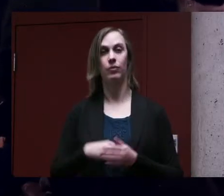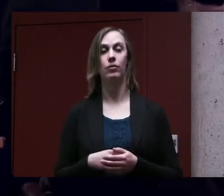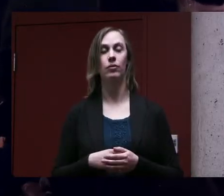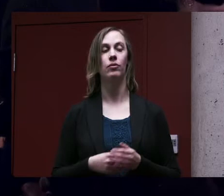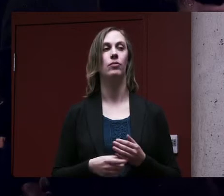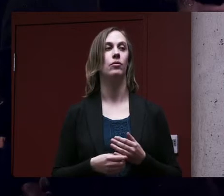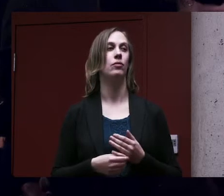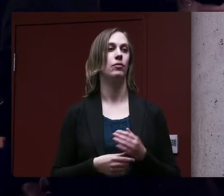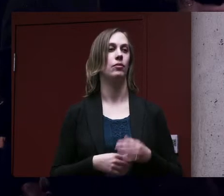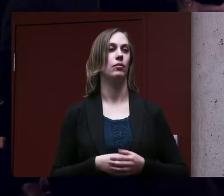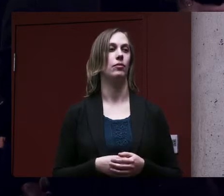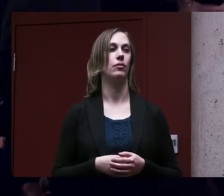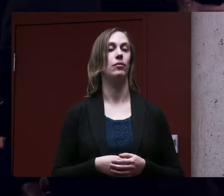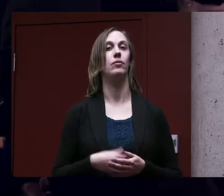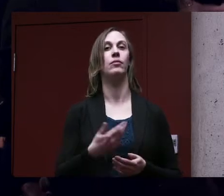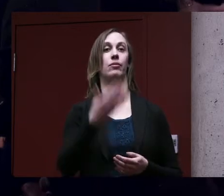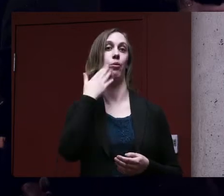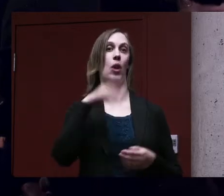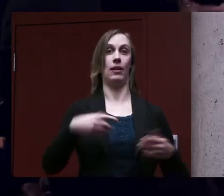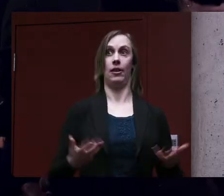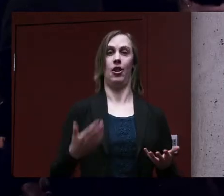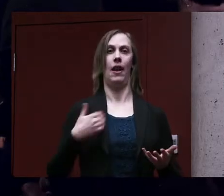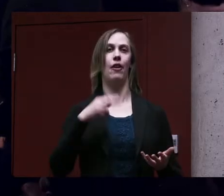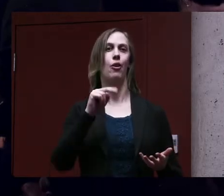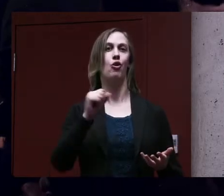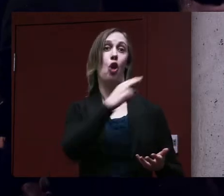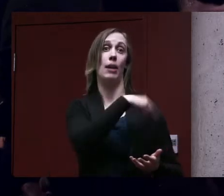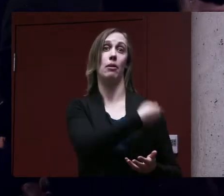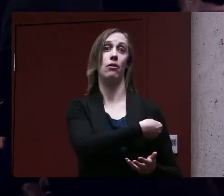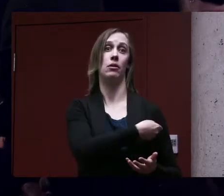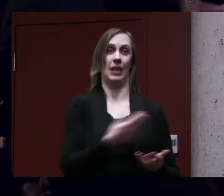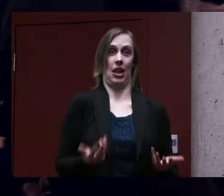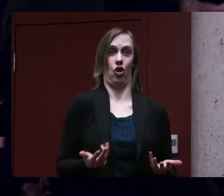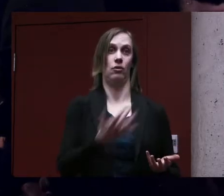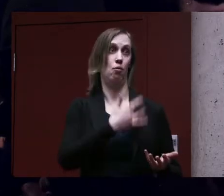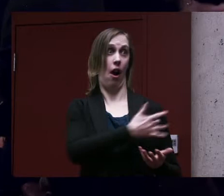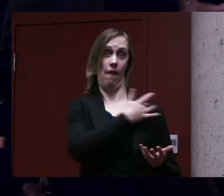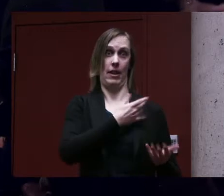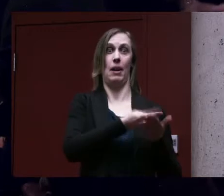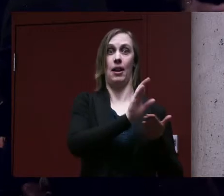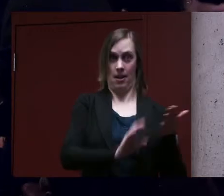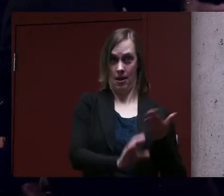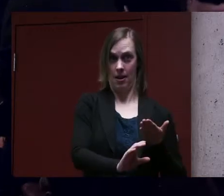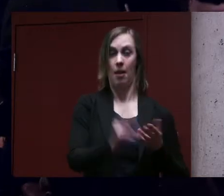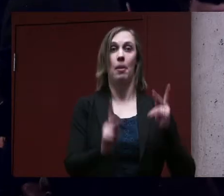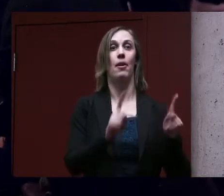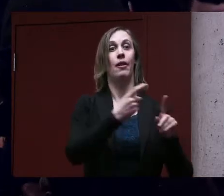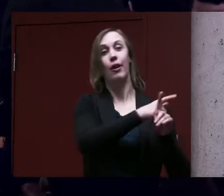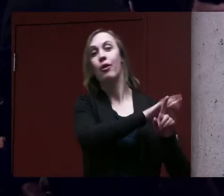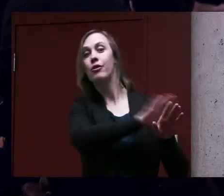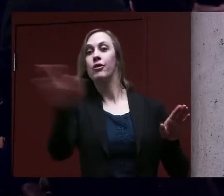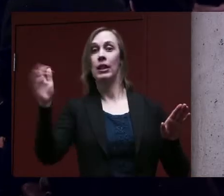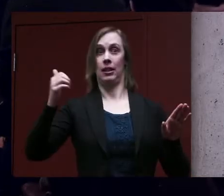example is the Nova Scotia Hospital, because it's right here in town and we know where it is, and it's a provincial institution, draws people from all over the province.